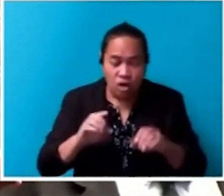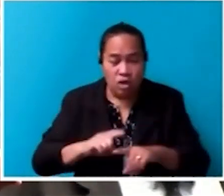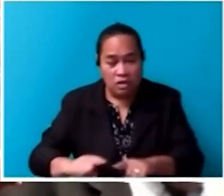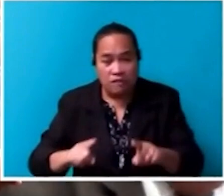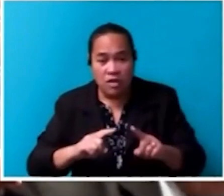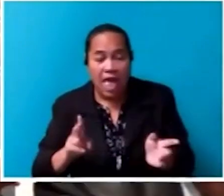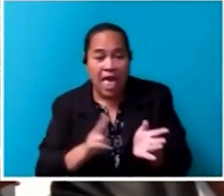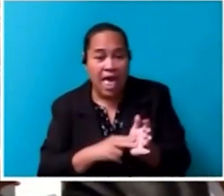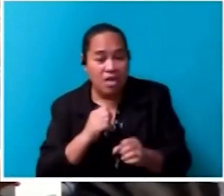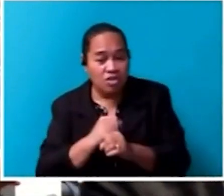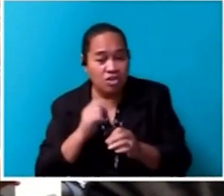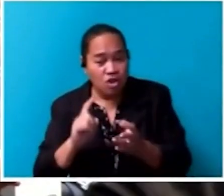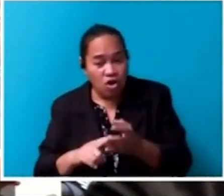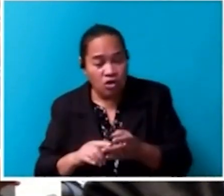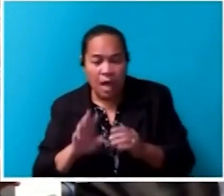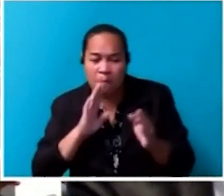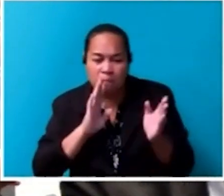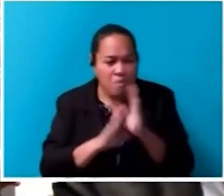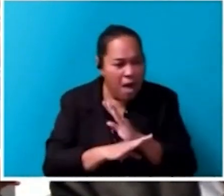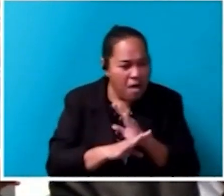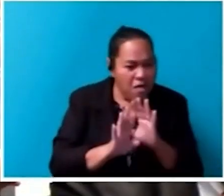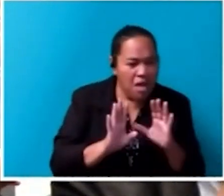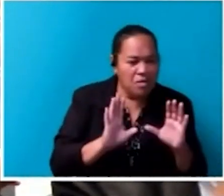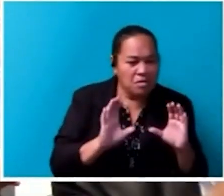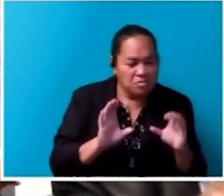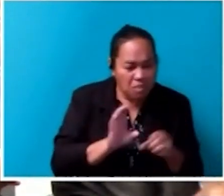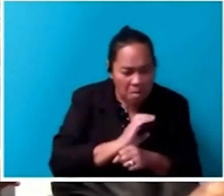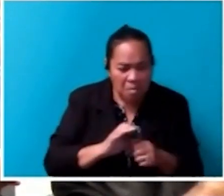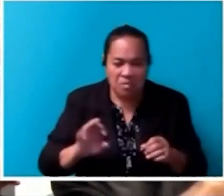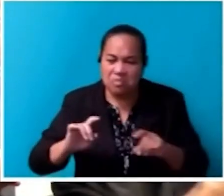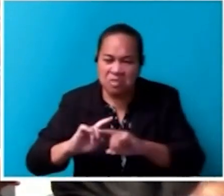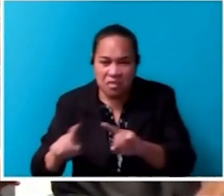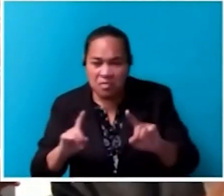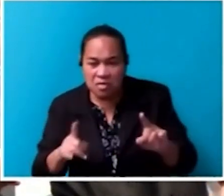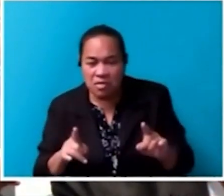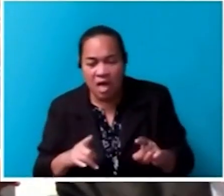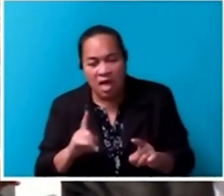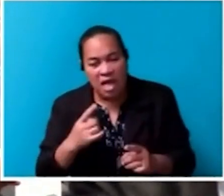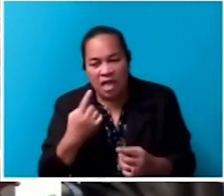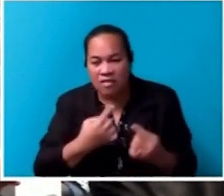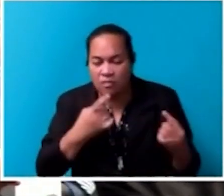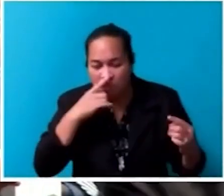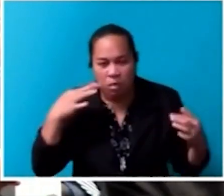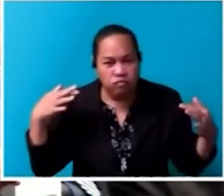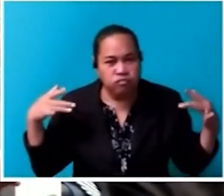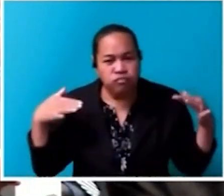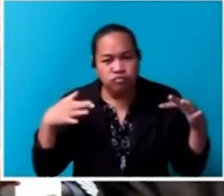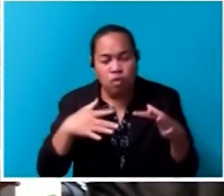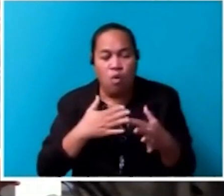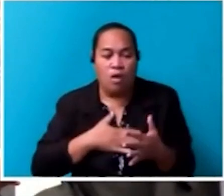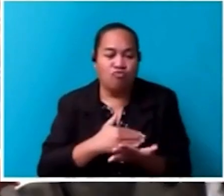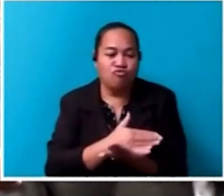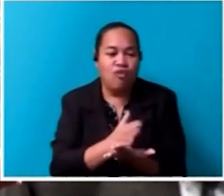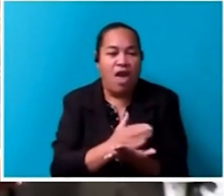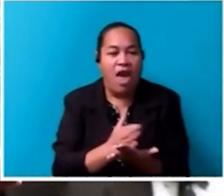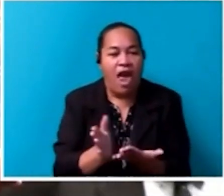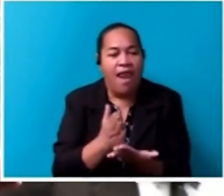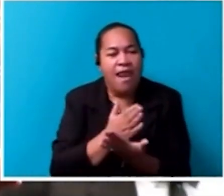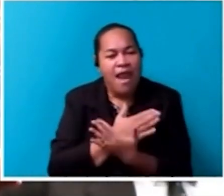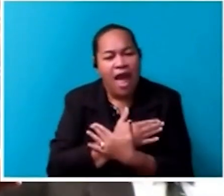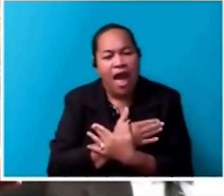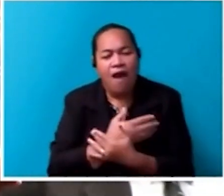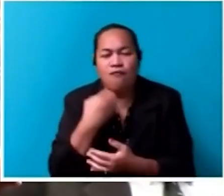sector partners, and volunteers in a joint mission to share love, food,